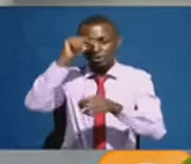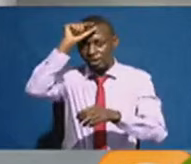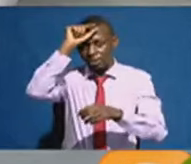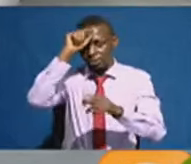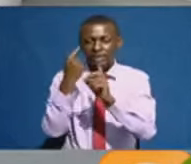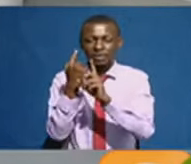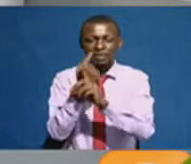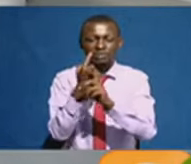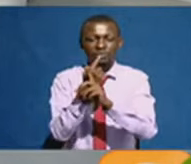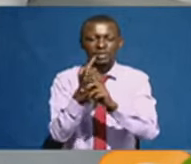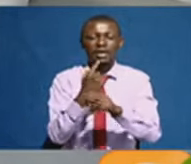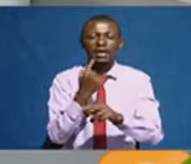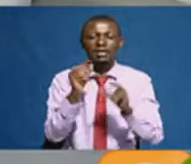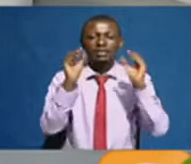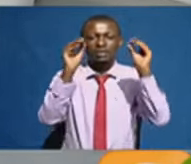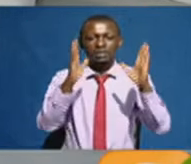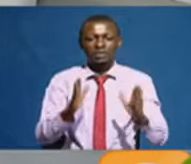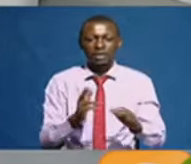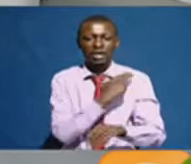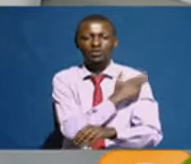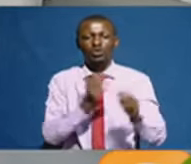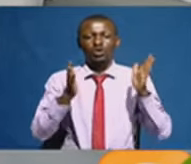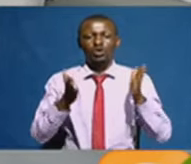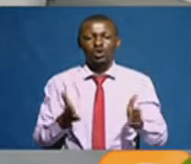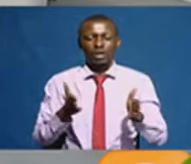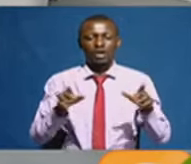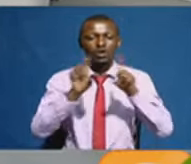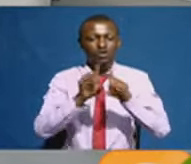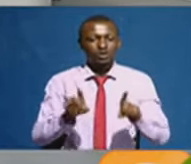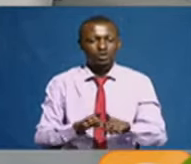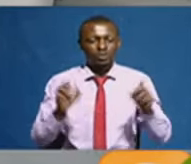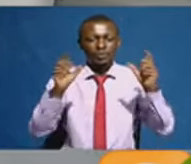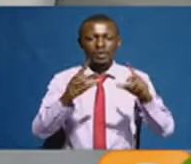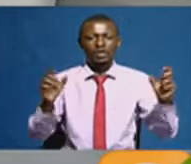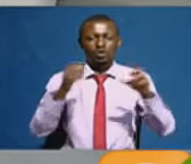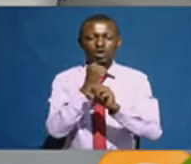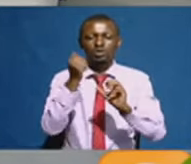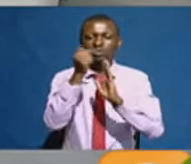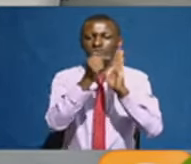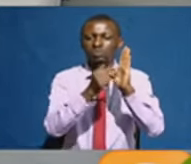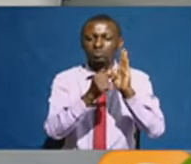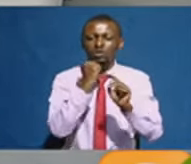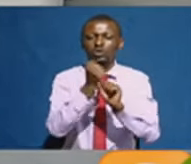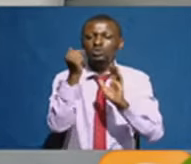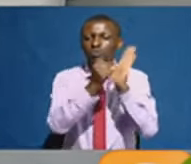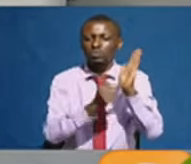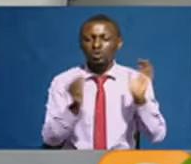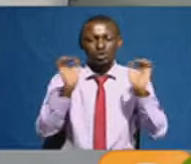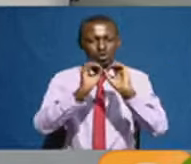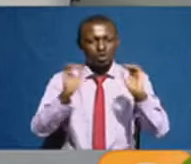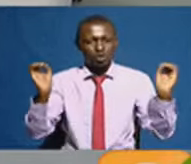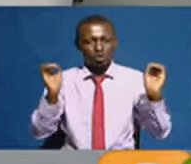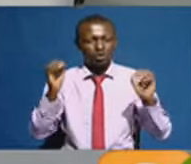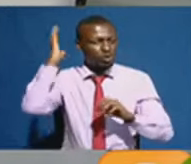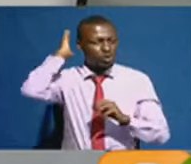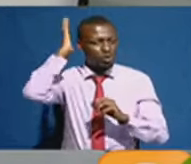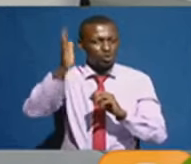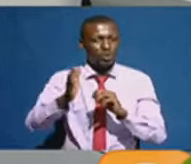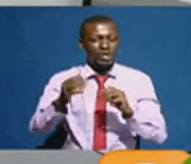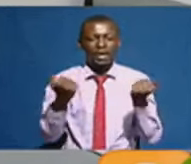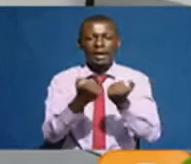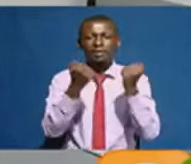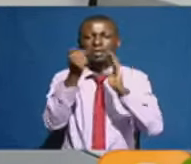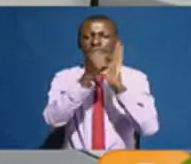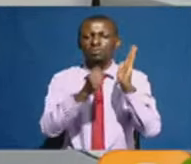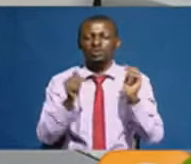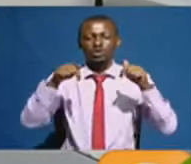handling teachers or doctors, where now you reach a point and say, do this, failure to which? And we had that today, I think, from the head of the